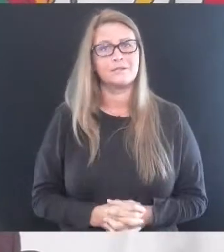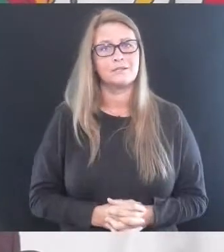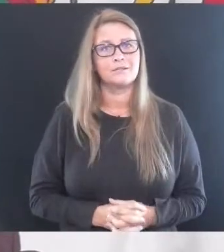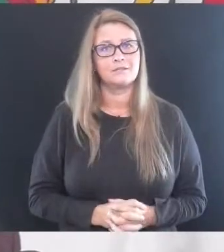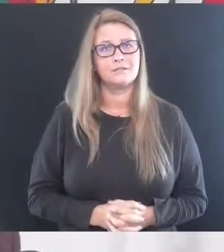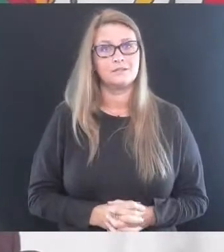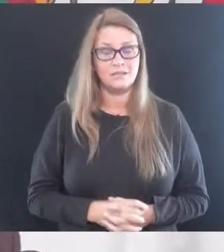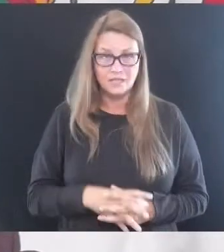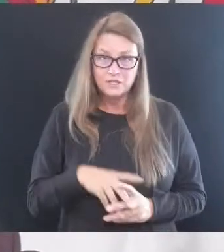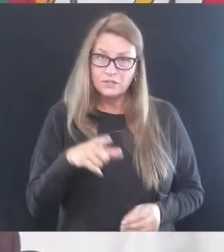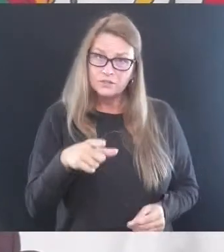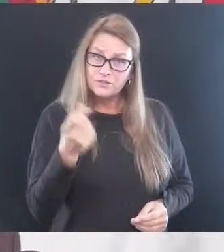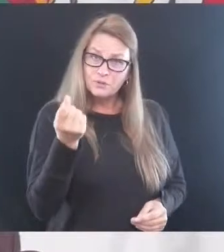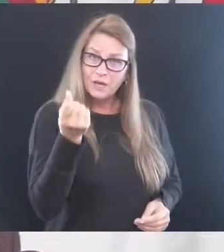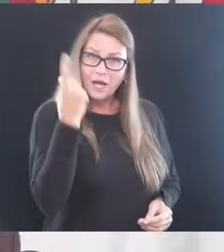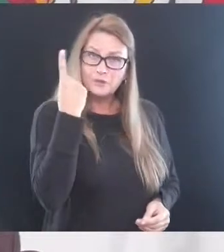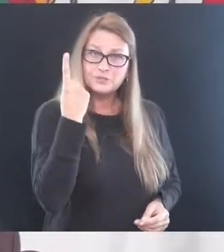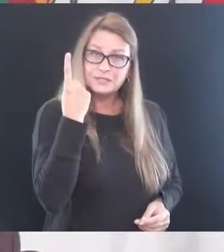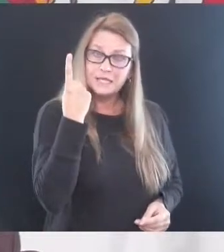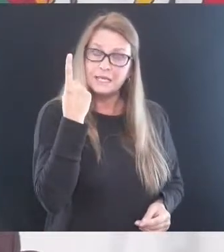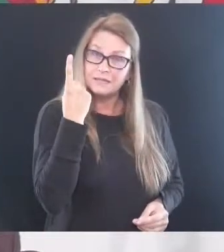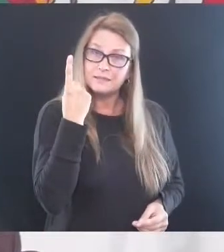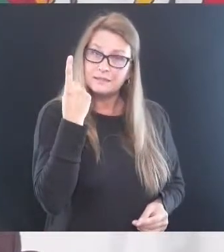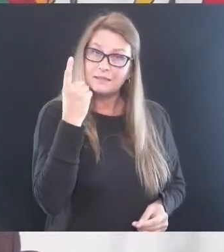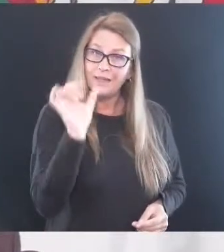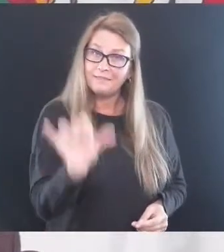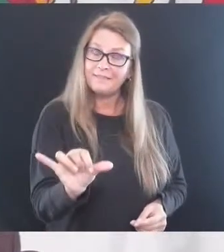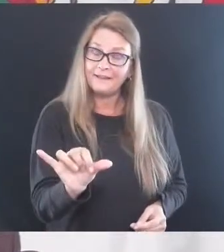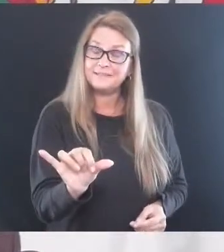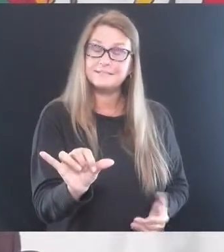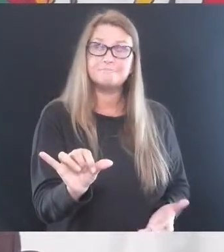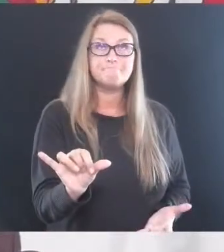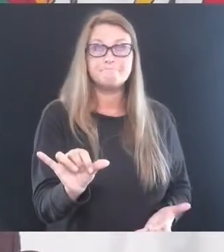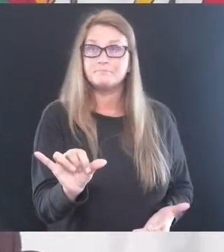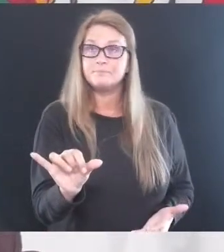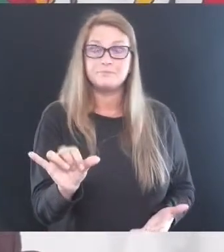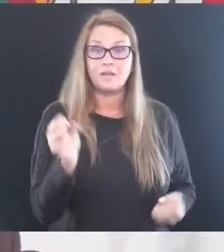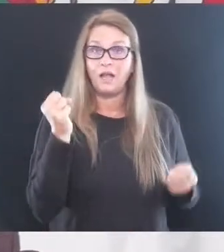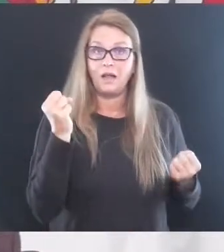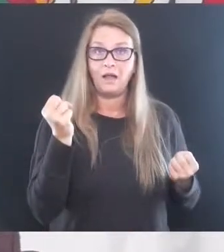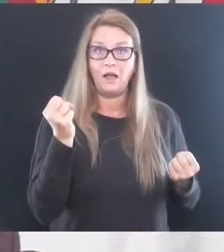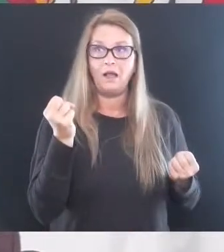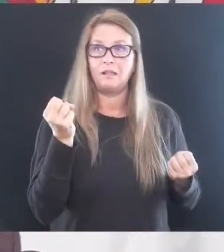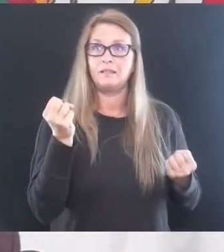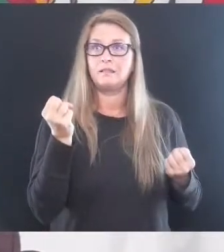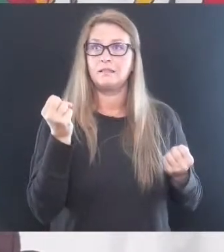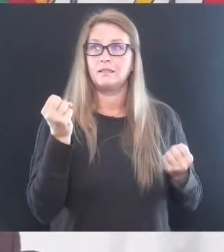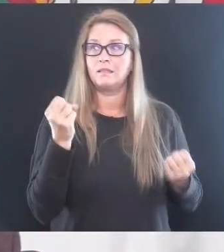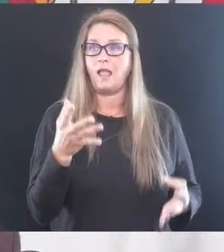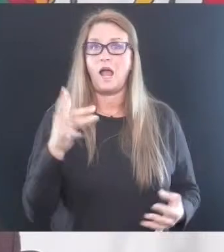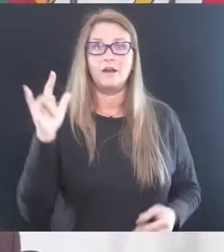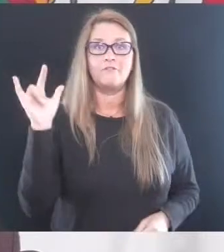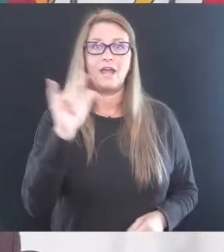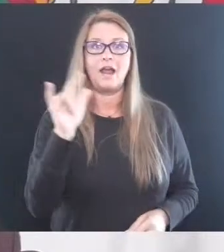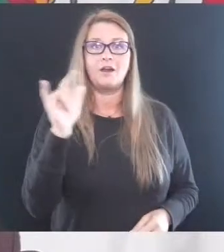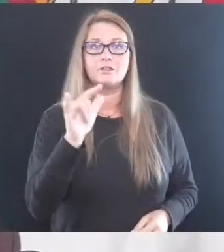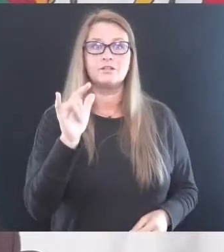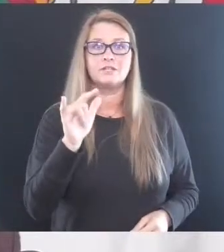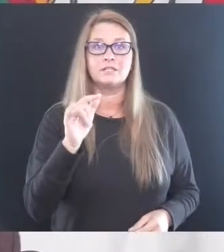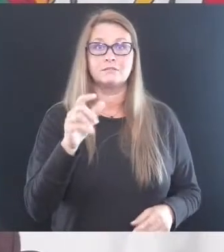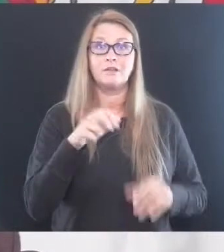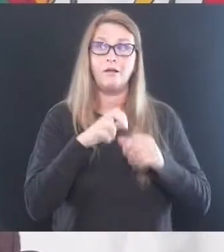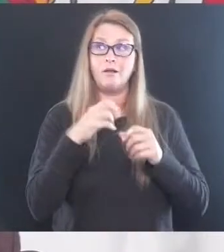mean, do you realize that that is just like, you know, a lot of the airline flights now are